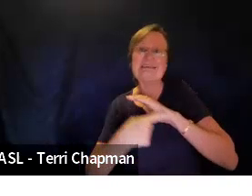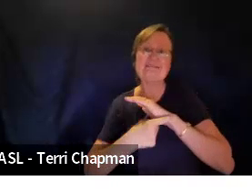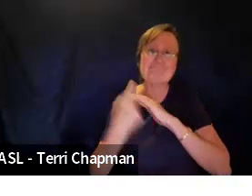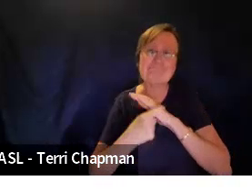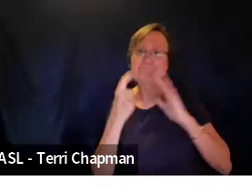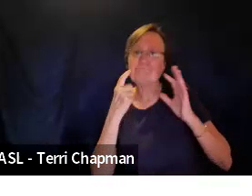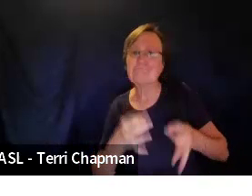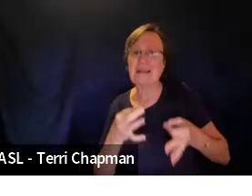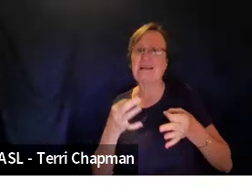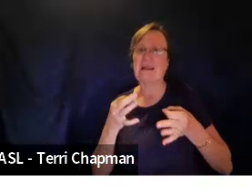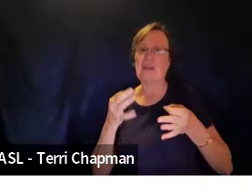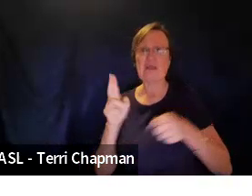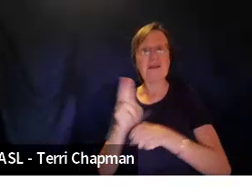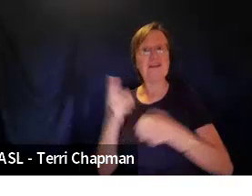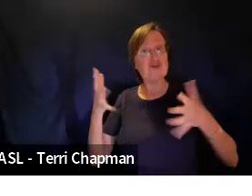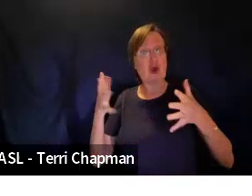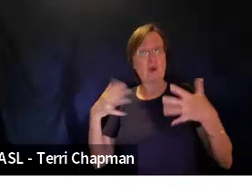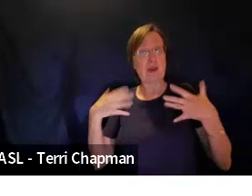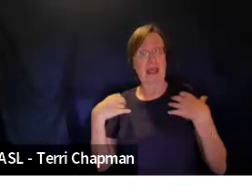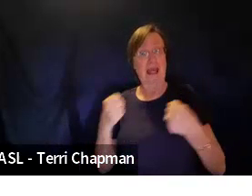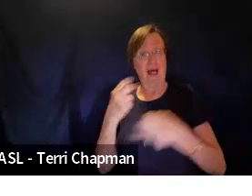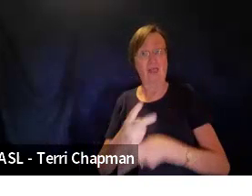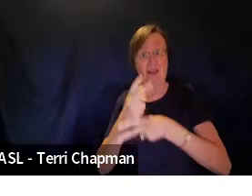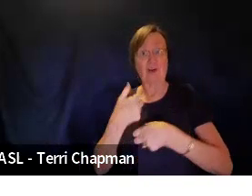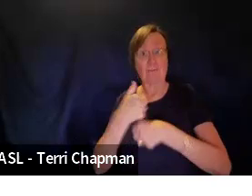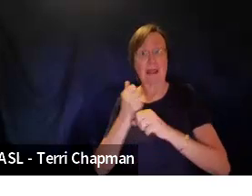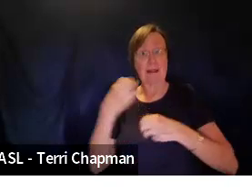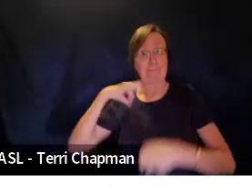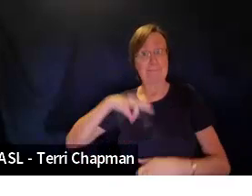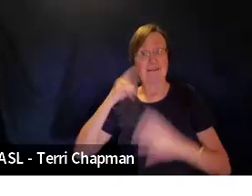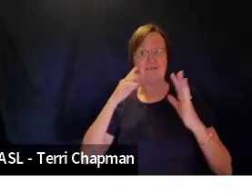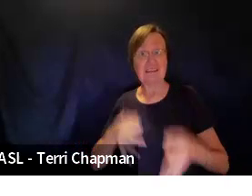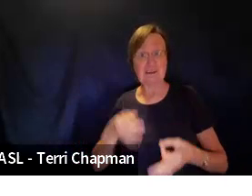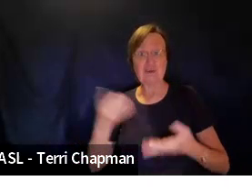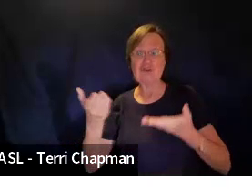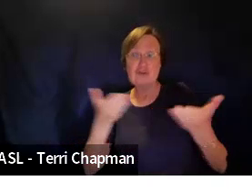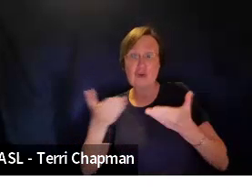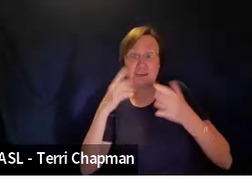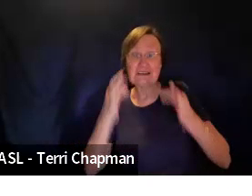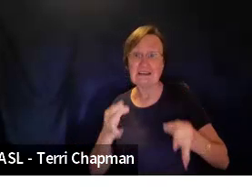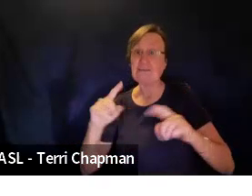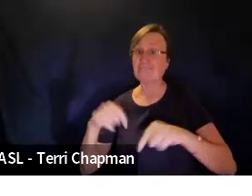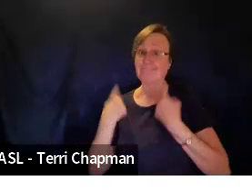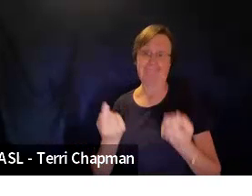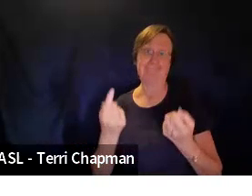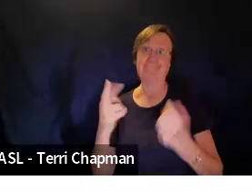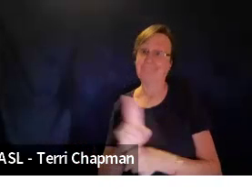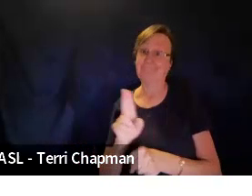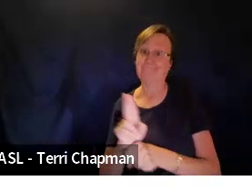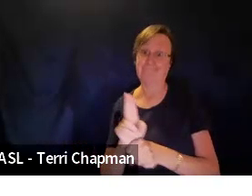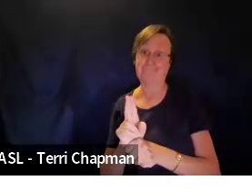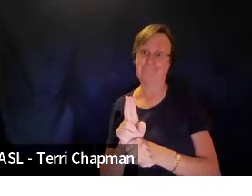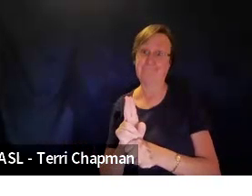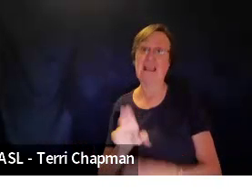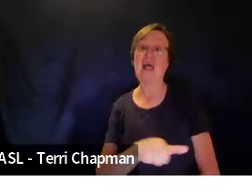make benefits decisions, to make social services decisions for a long time. The other rule my staff worked on